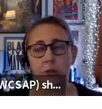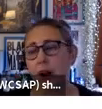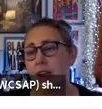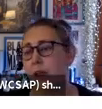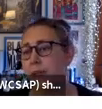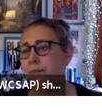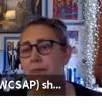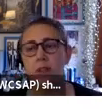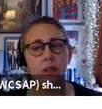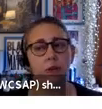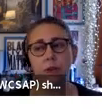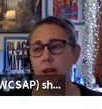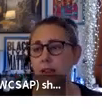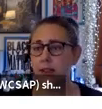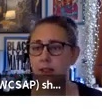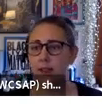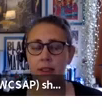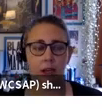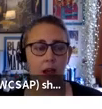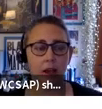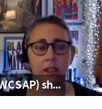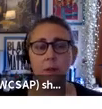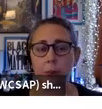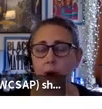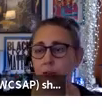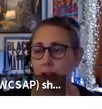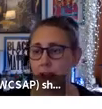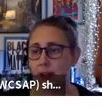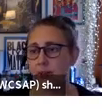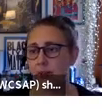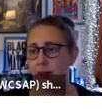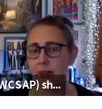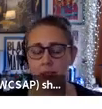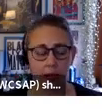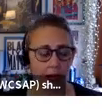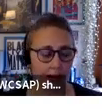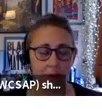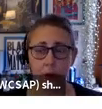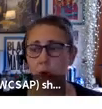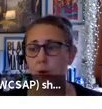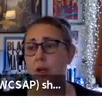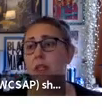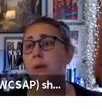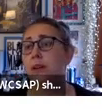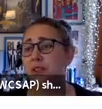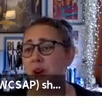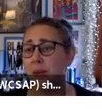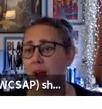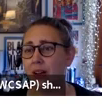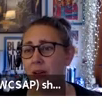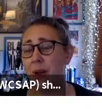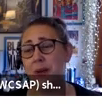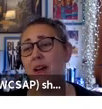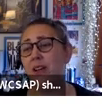experienced sexual harassment, sexual violence, intimate partner violence, right? Who experience